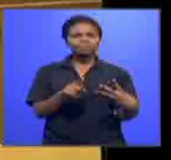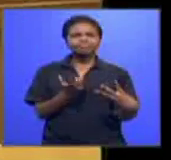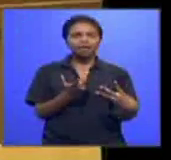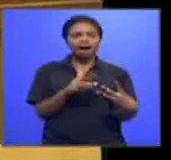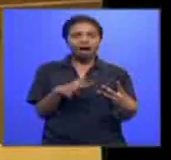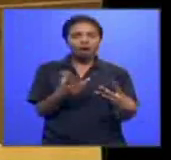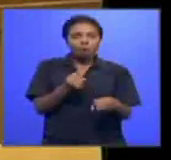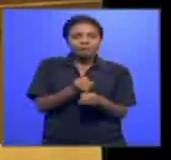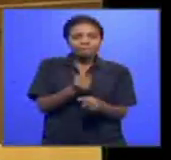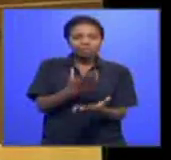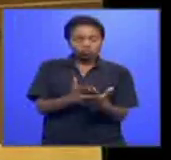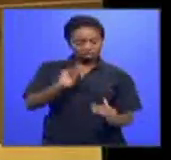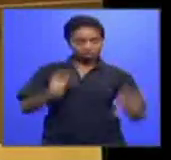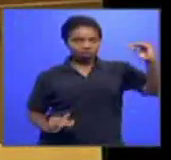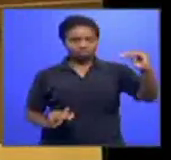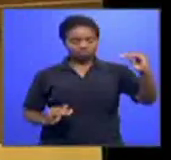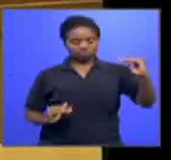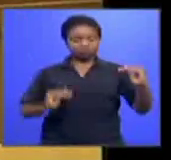to reduce inequalities.